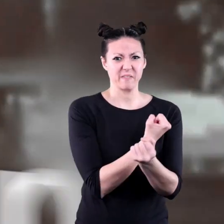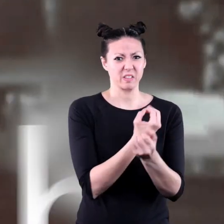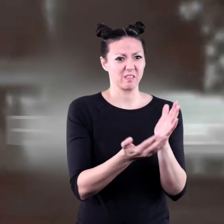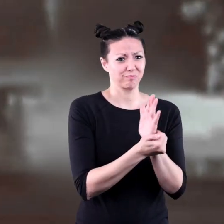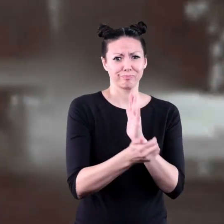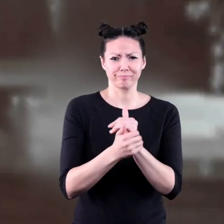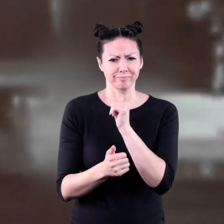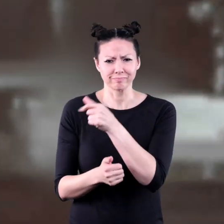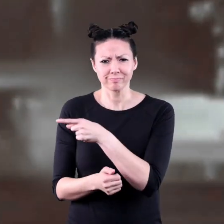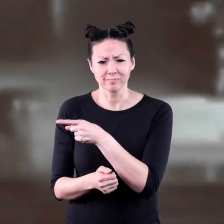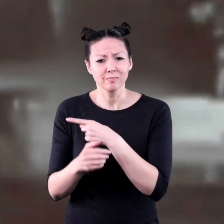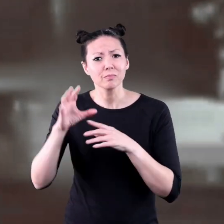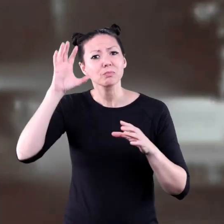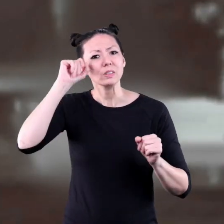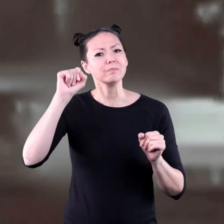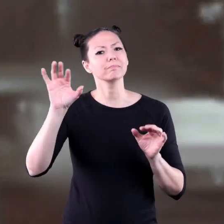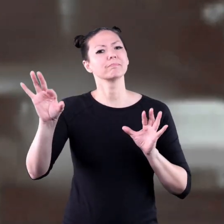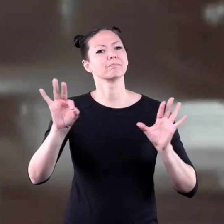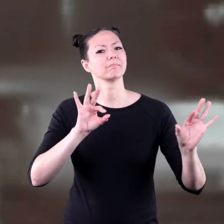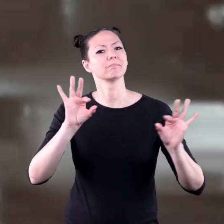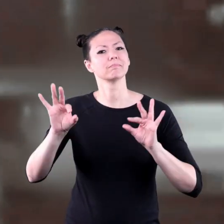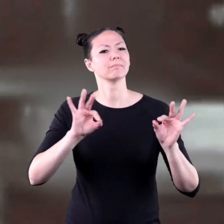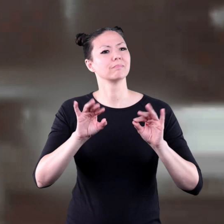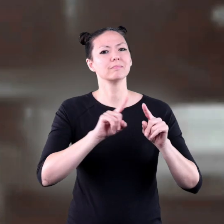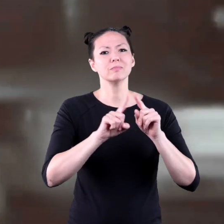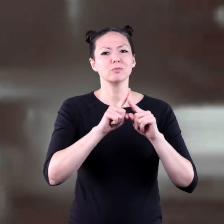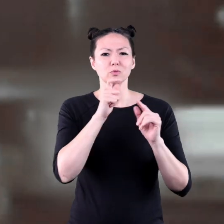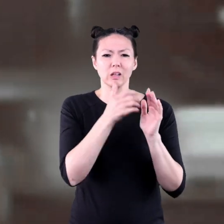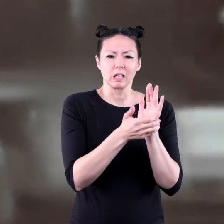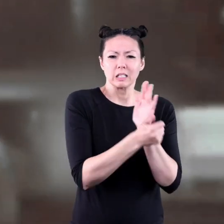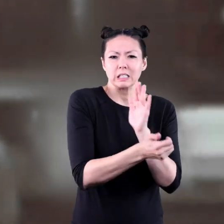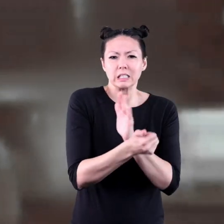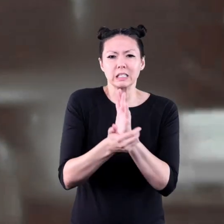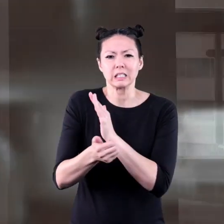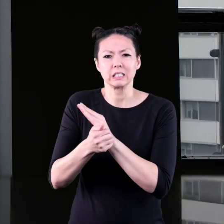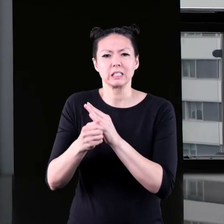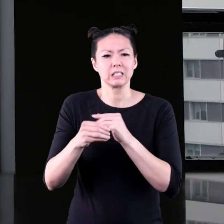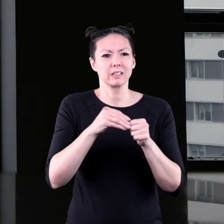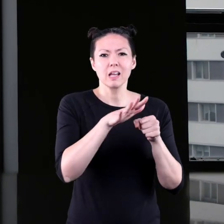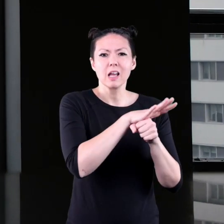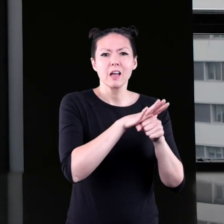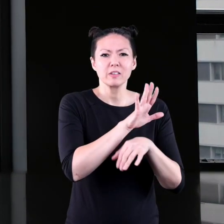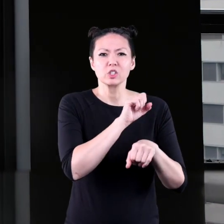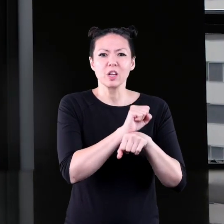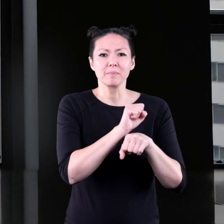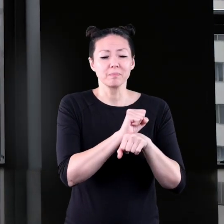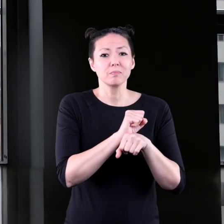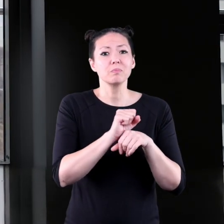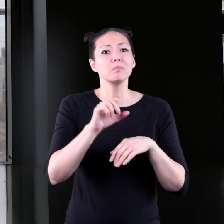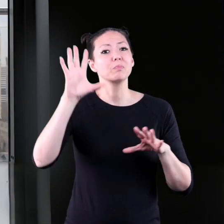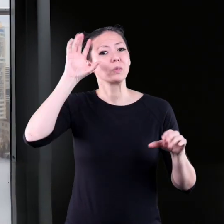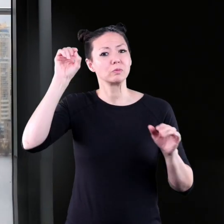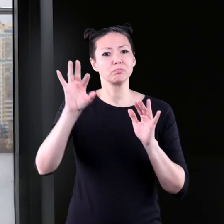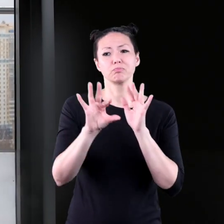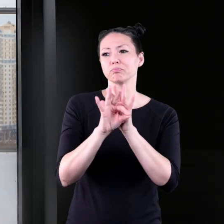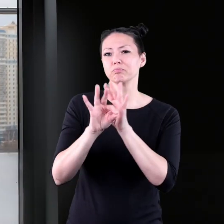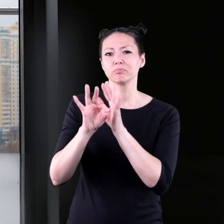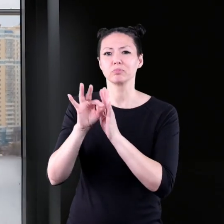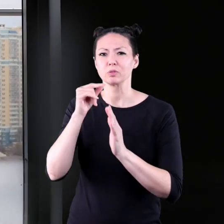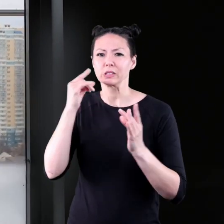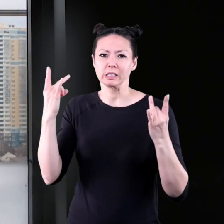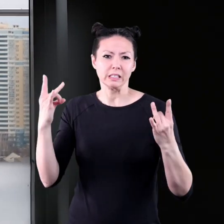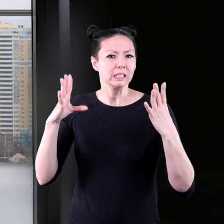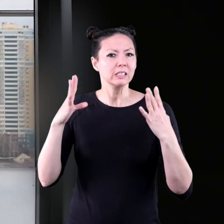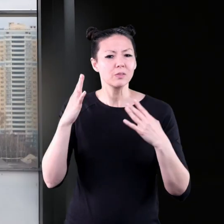the President chooses different experts to help him or her with his job. The President chooses different experts to help him